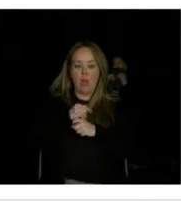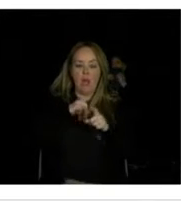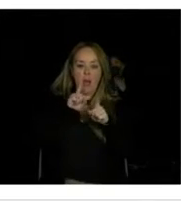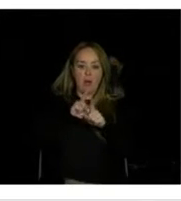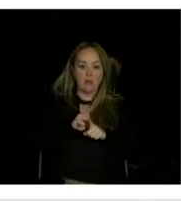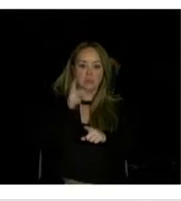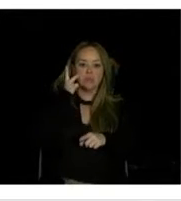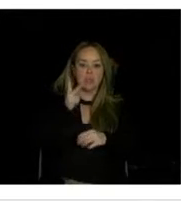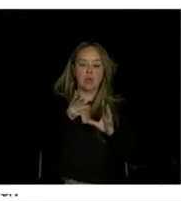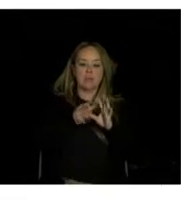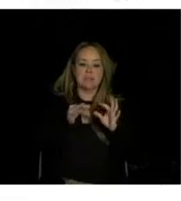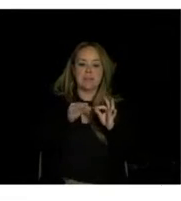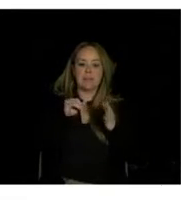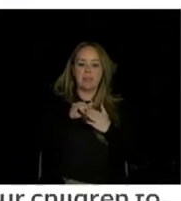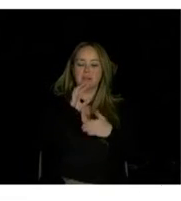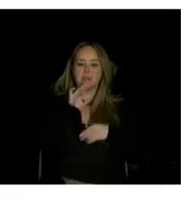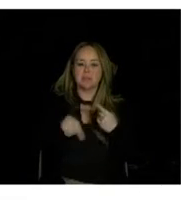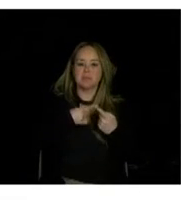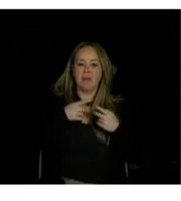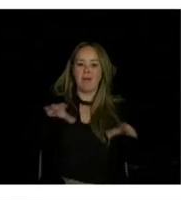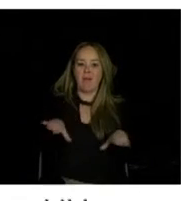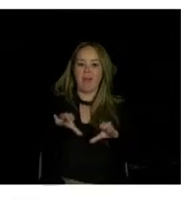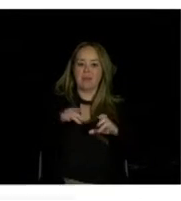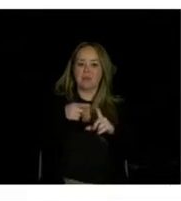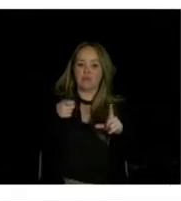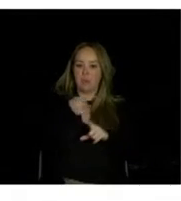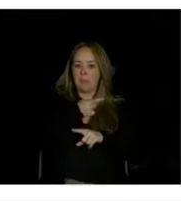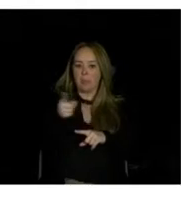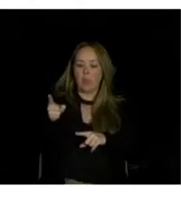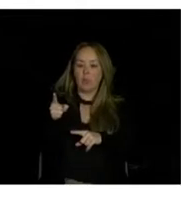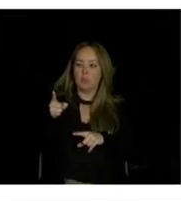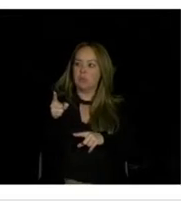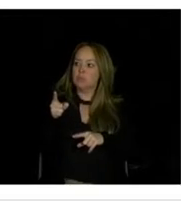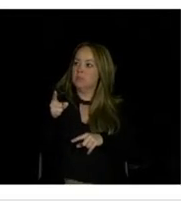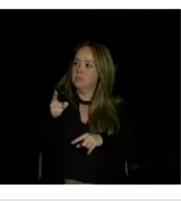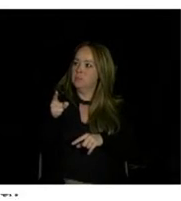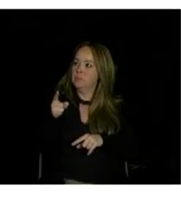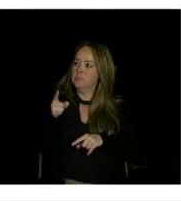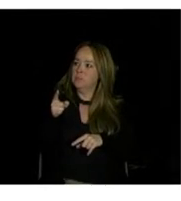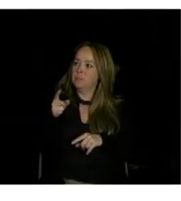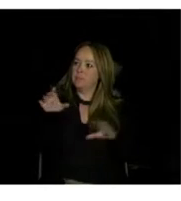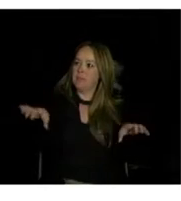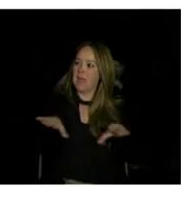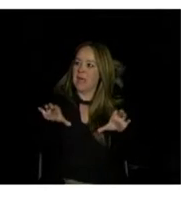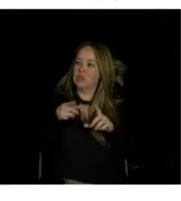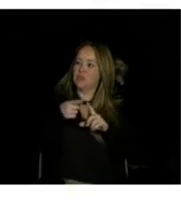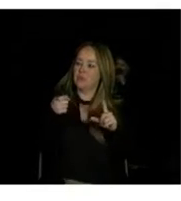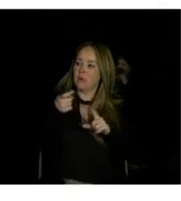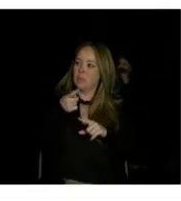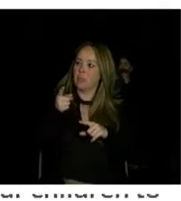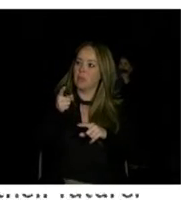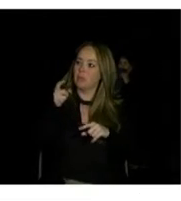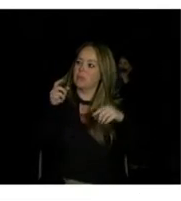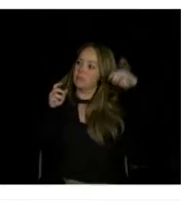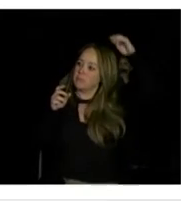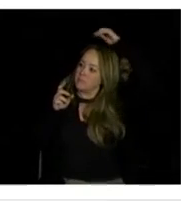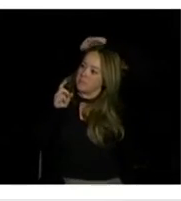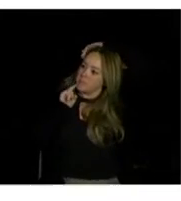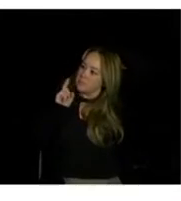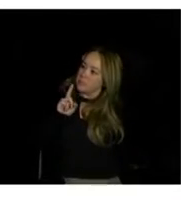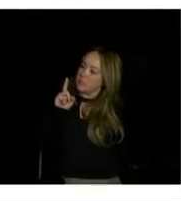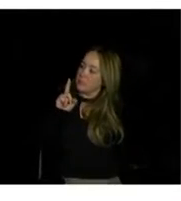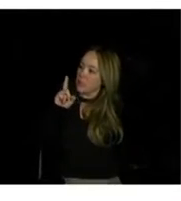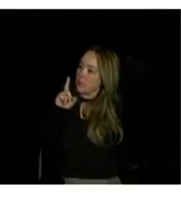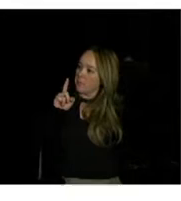also saw a statement that talks about action from those. Scroll up a little bit, Gustavo. Action from those. No, scroll up